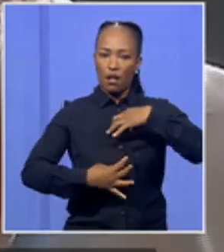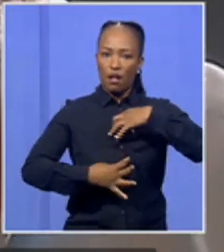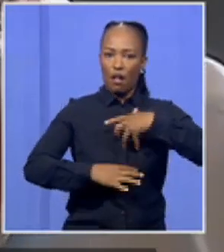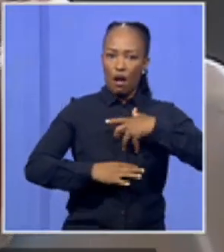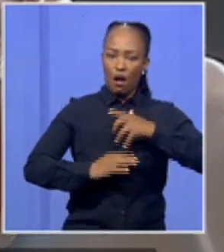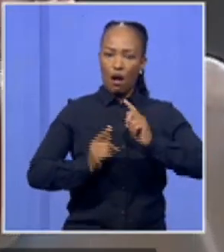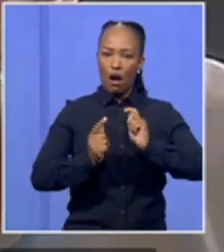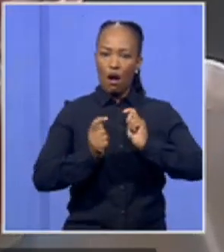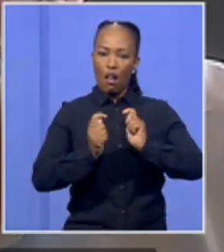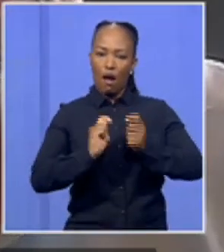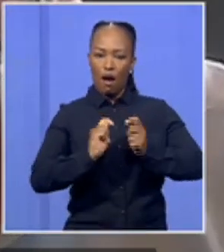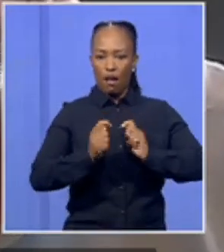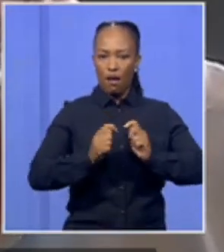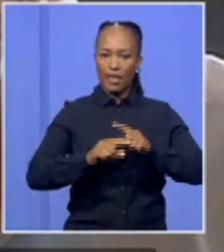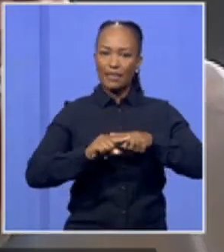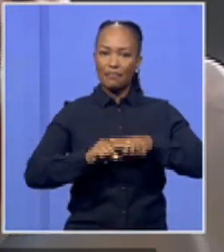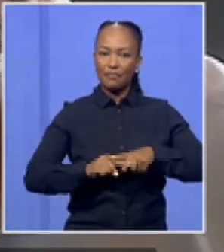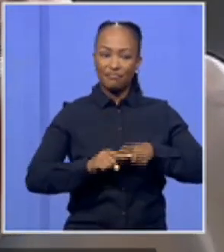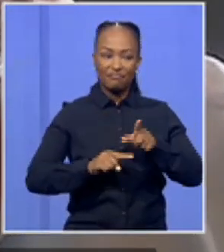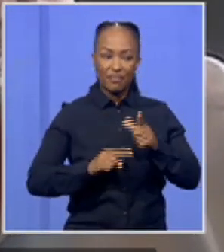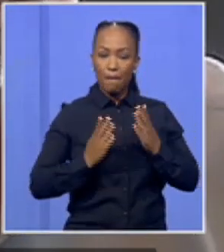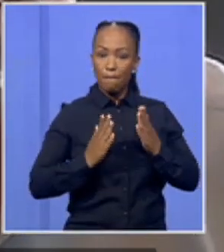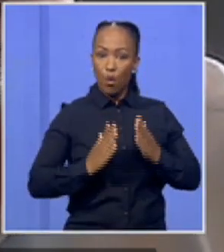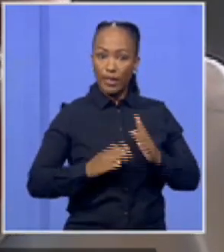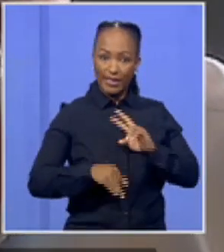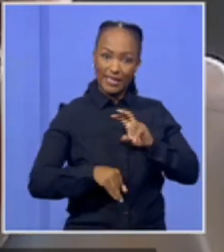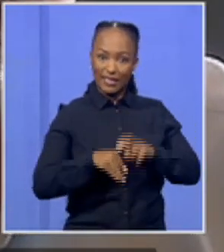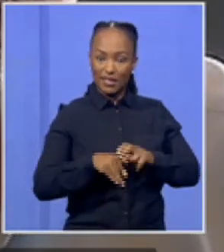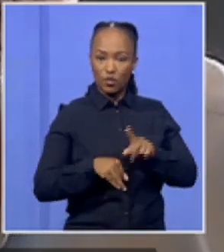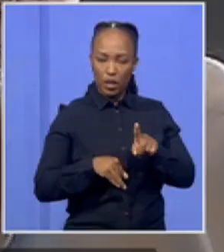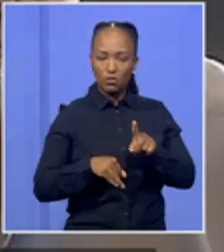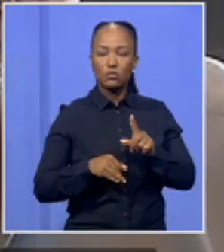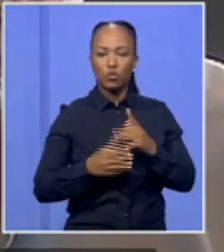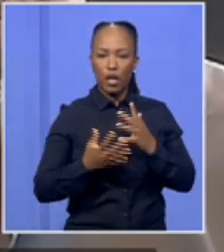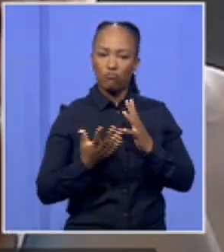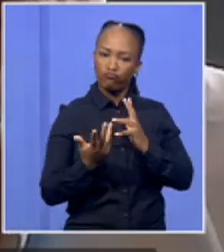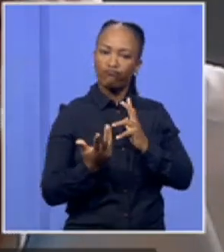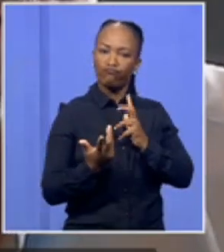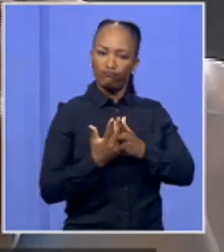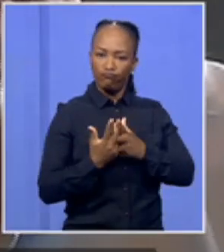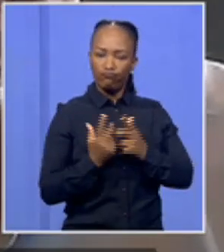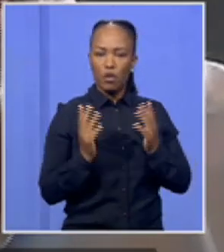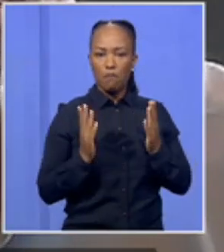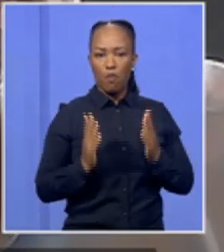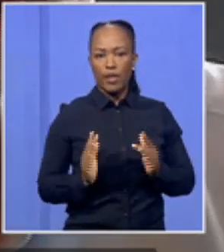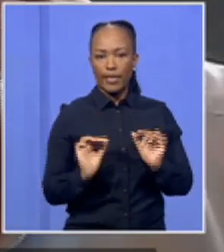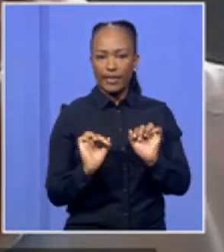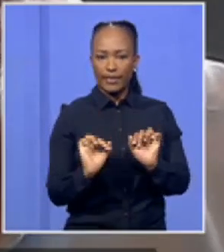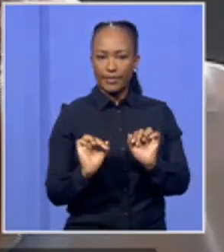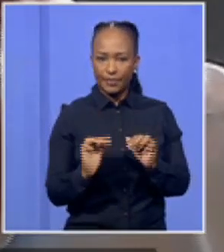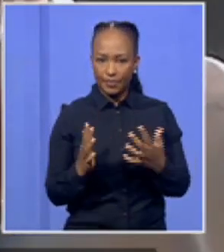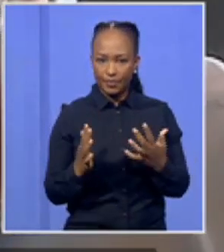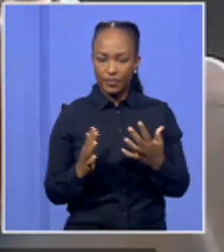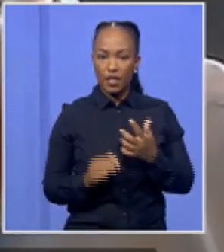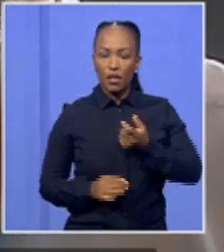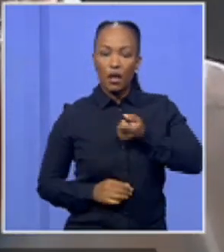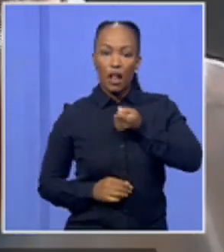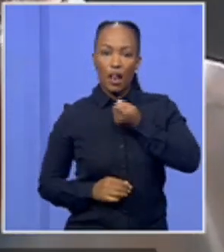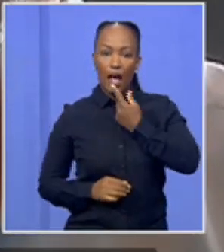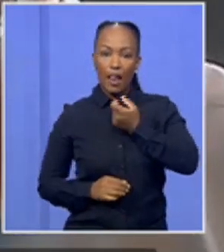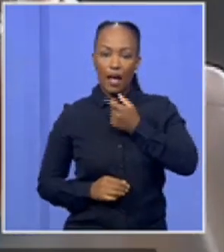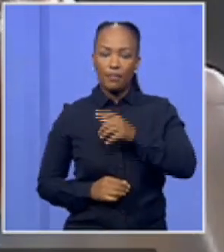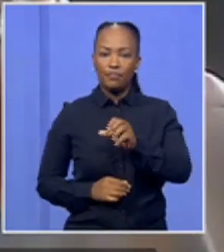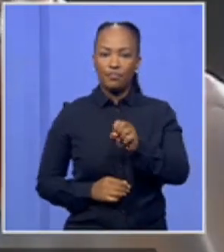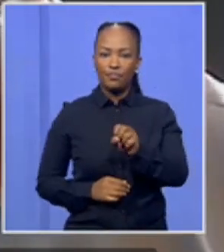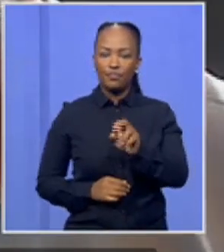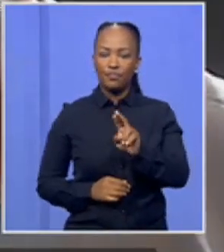to your real needs. But there's of course, a benefit of taking supplements at all kind of training